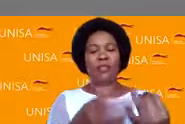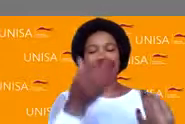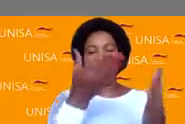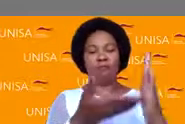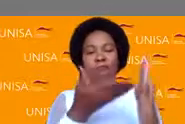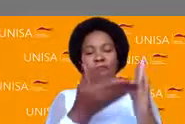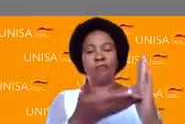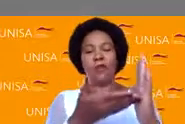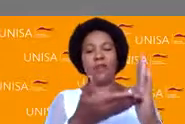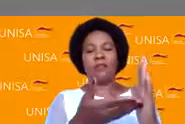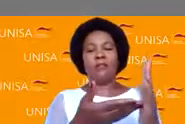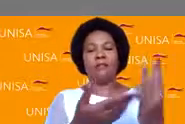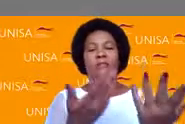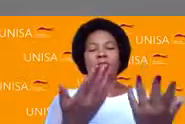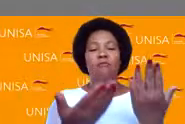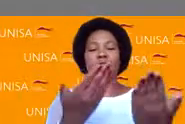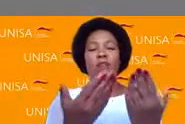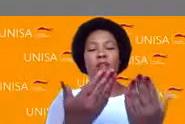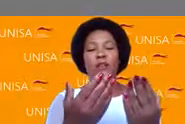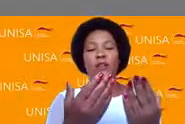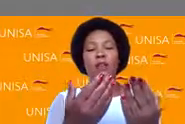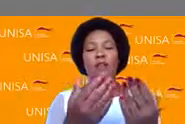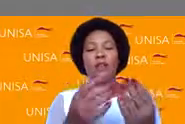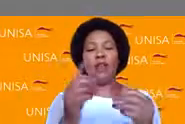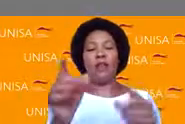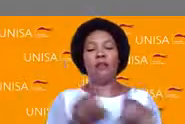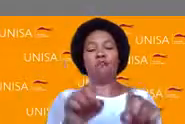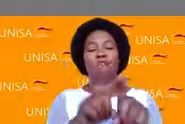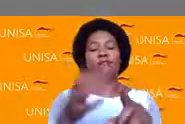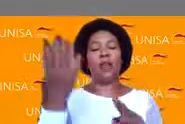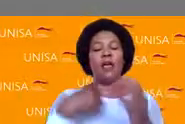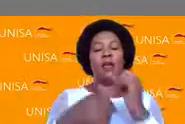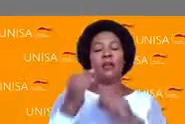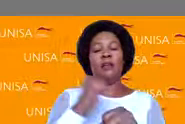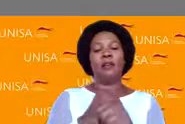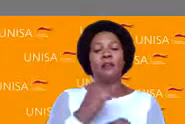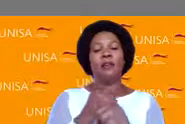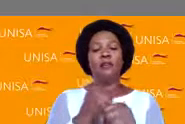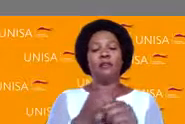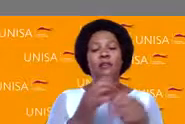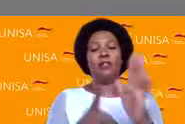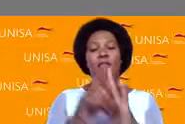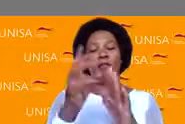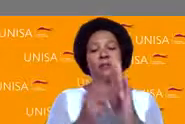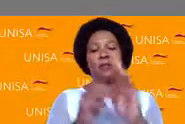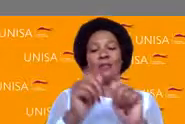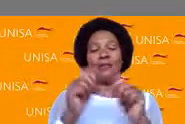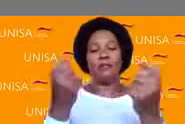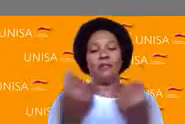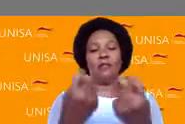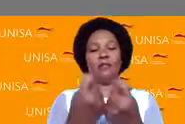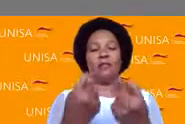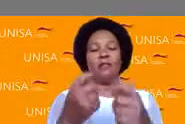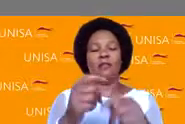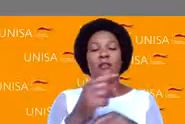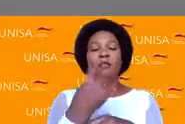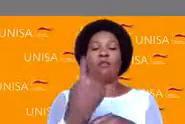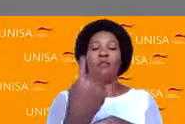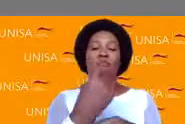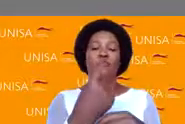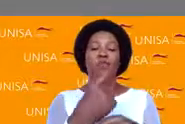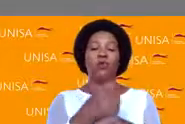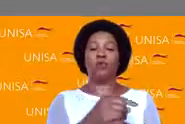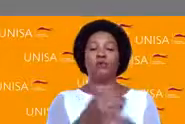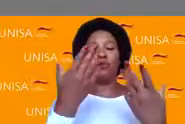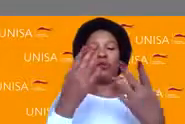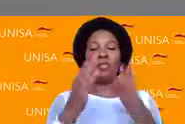for instance, one that we had last year that we're going to be following up with the development team is a lot of students relied on their